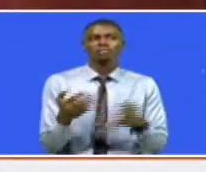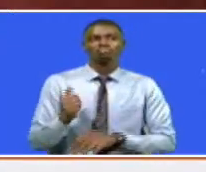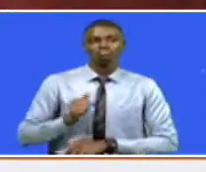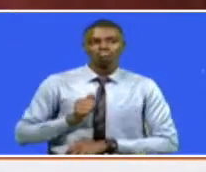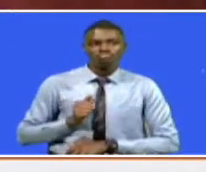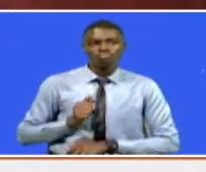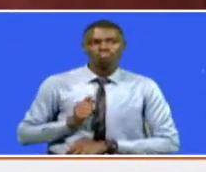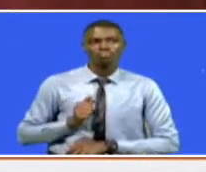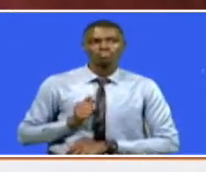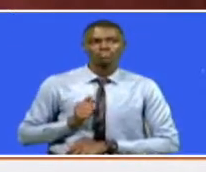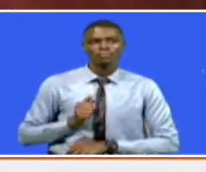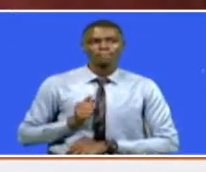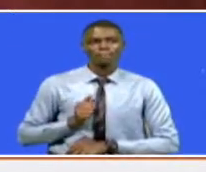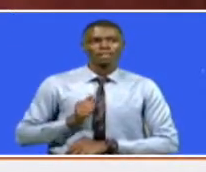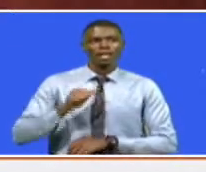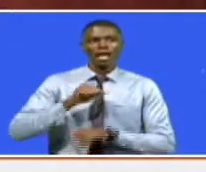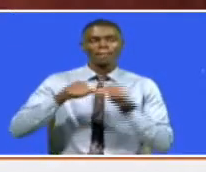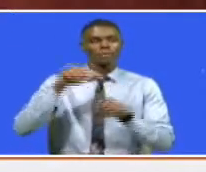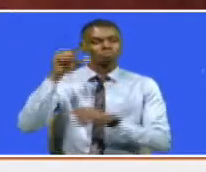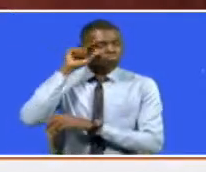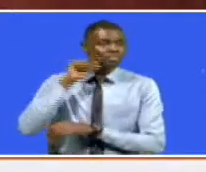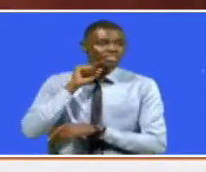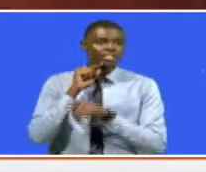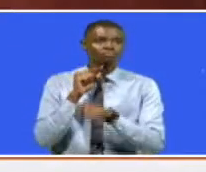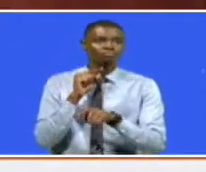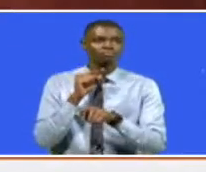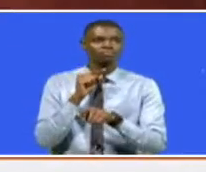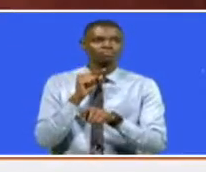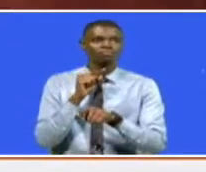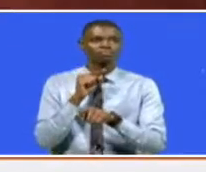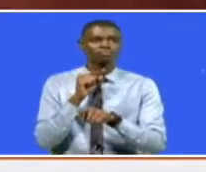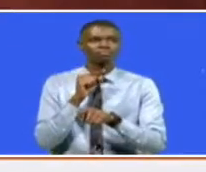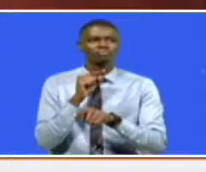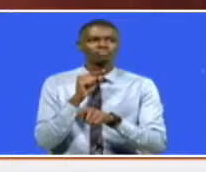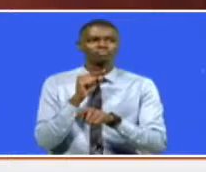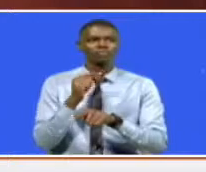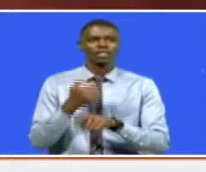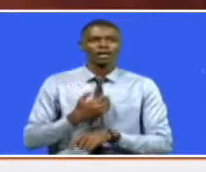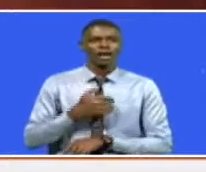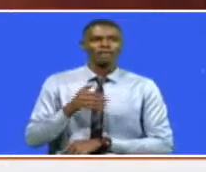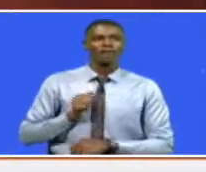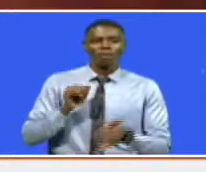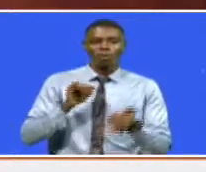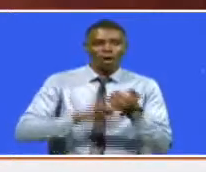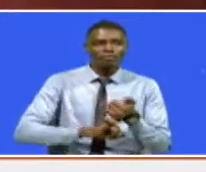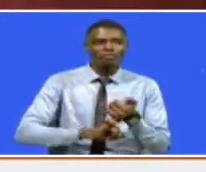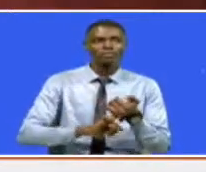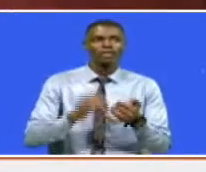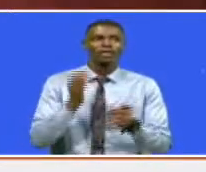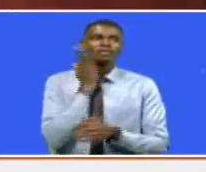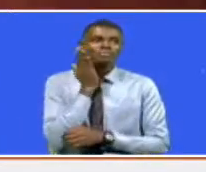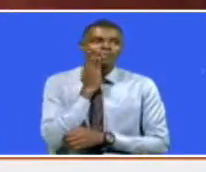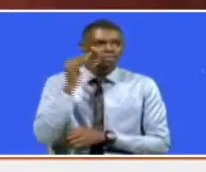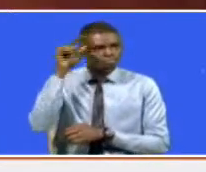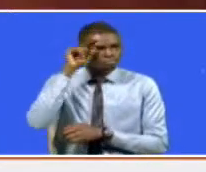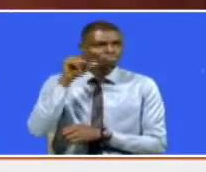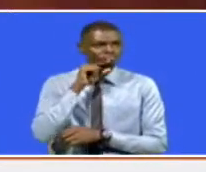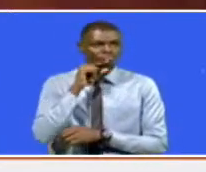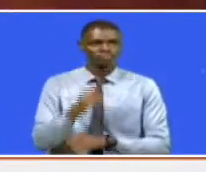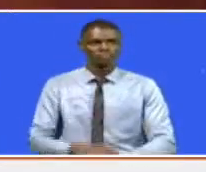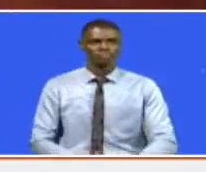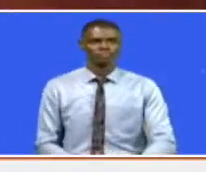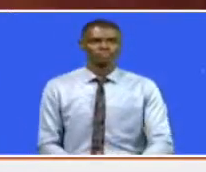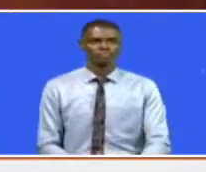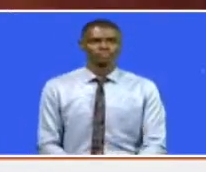Order. I know matters members. Of gender. Mr. Speaker, members. I have got more than one wife. I know matters of yeah. gender. She can't can school